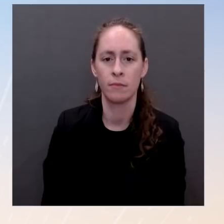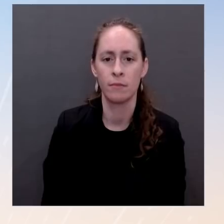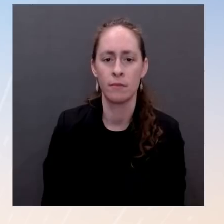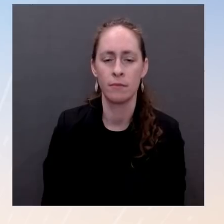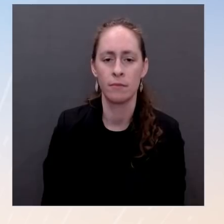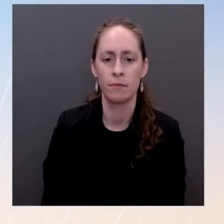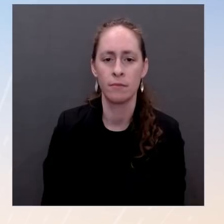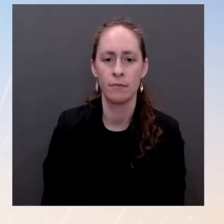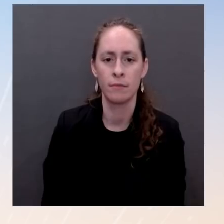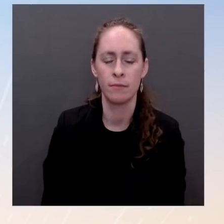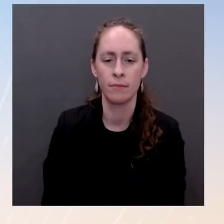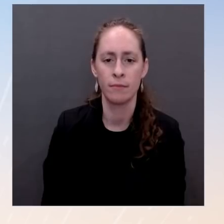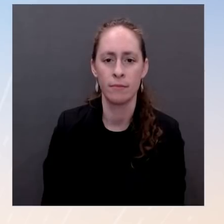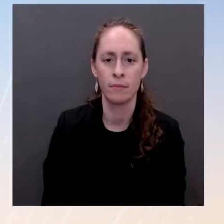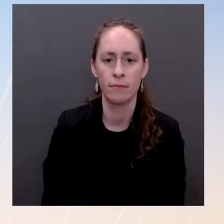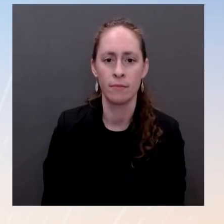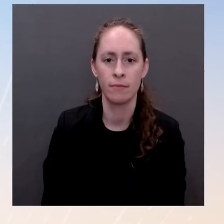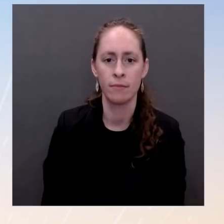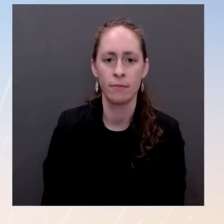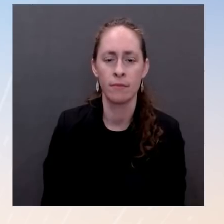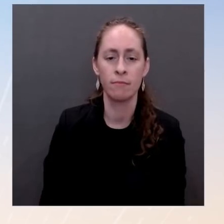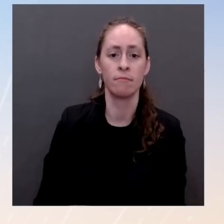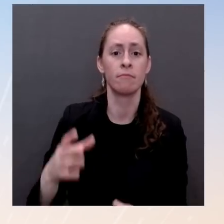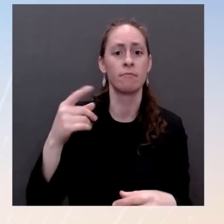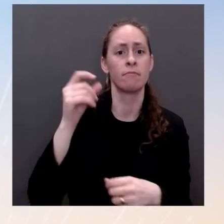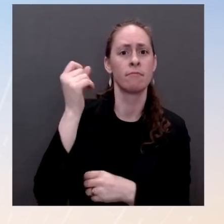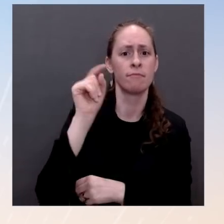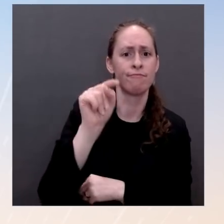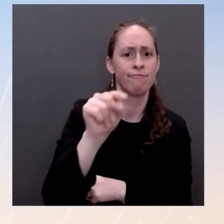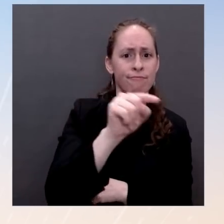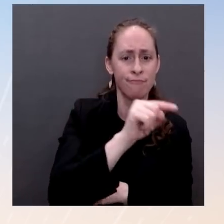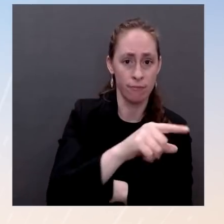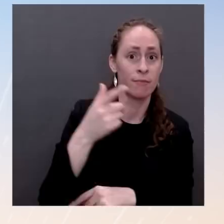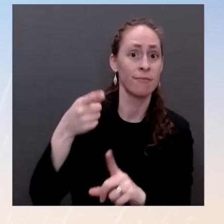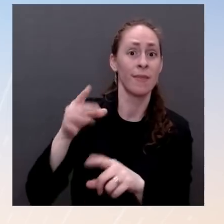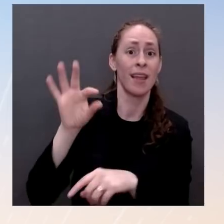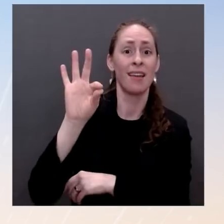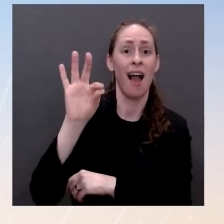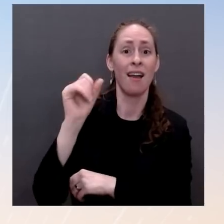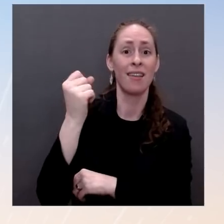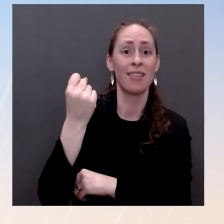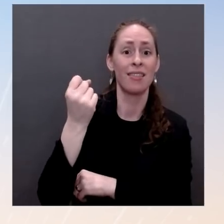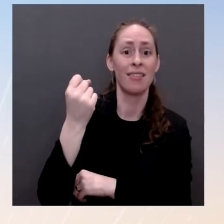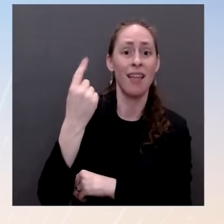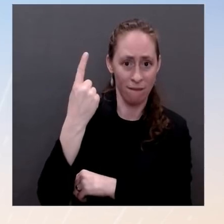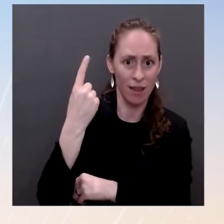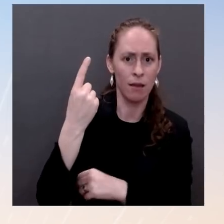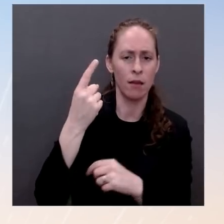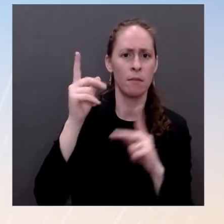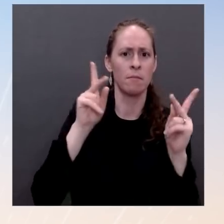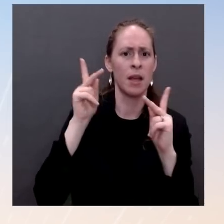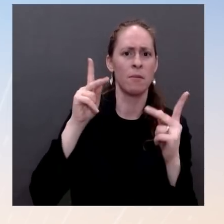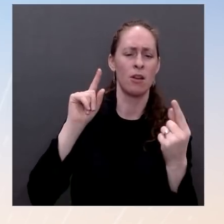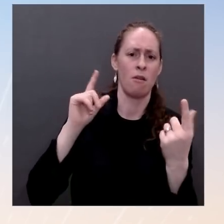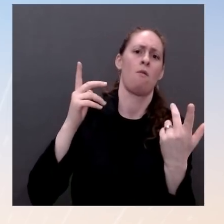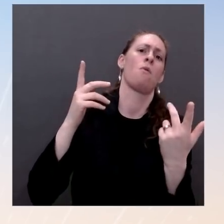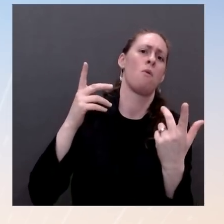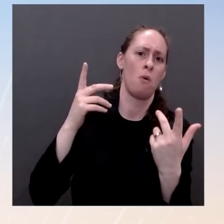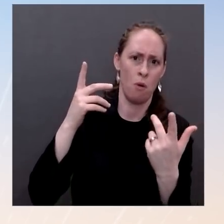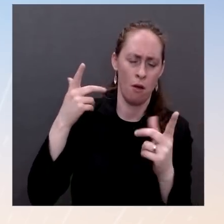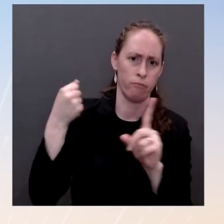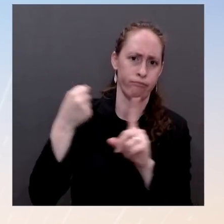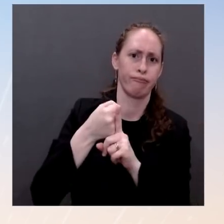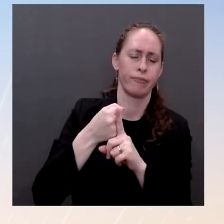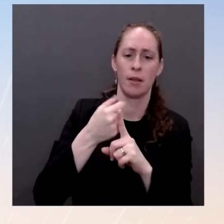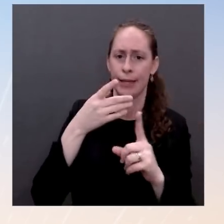are pursuing these assets in federal court. So more than $3.5 billion in assets are going to remain in the United States and